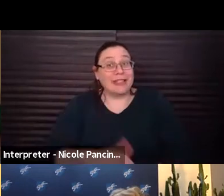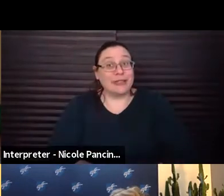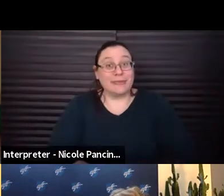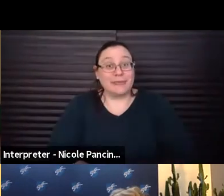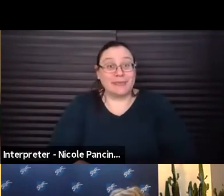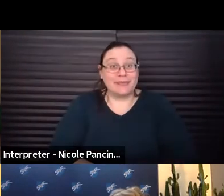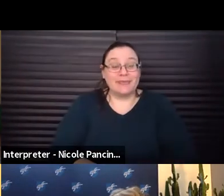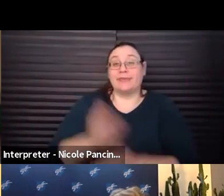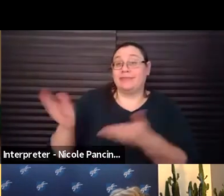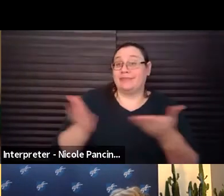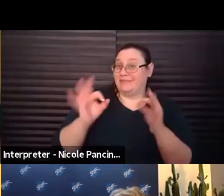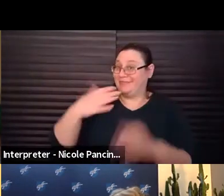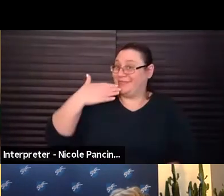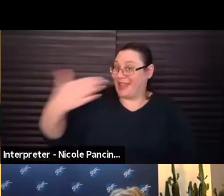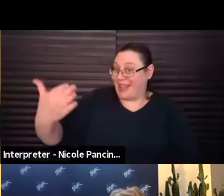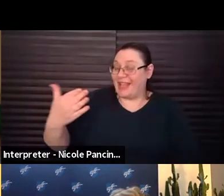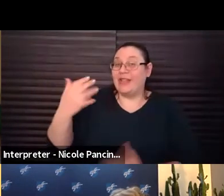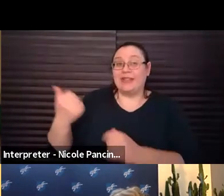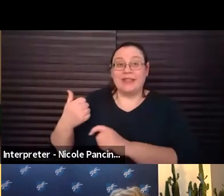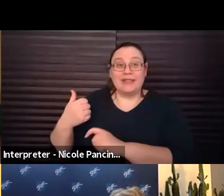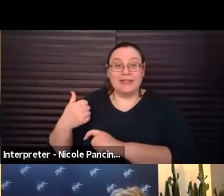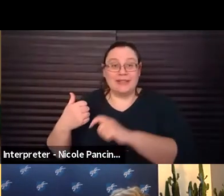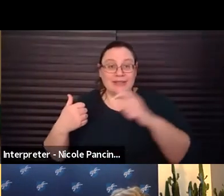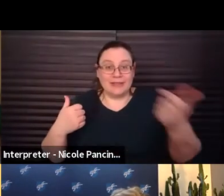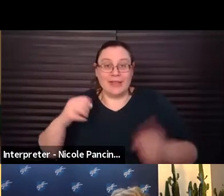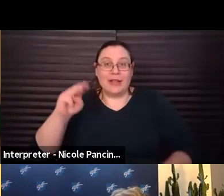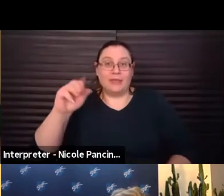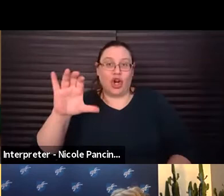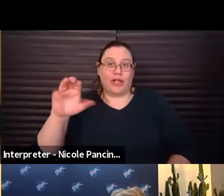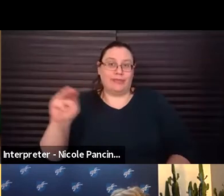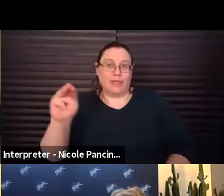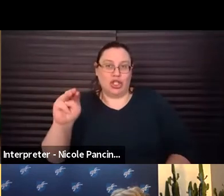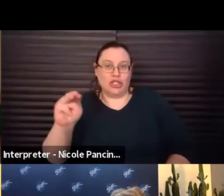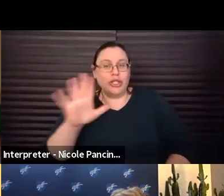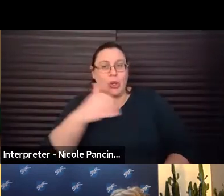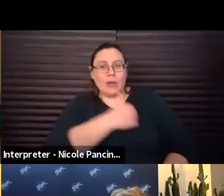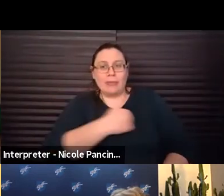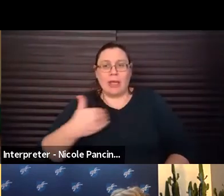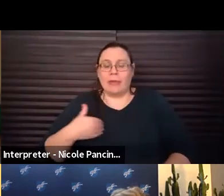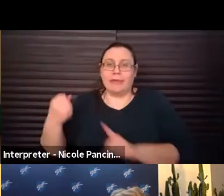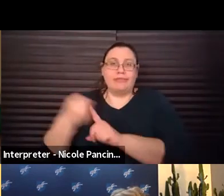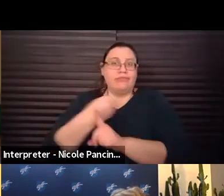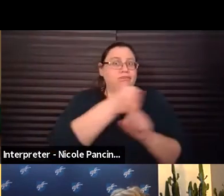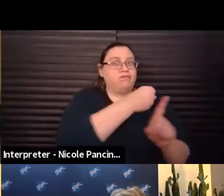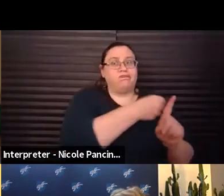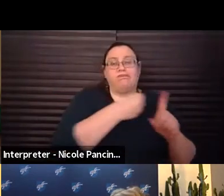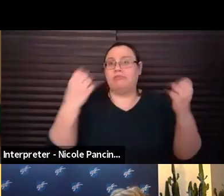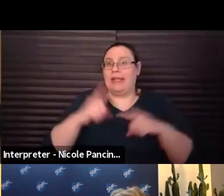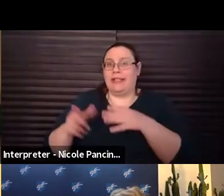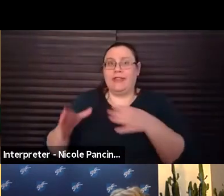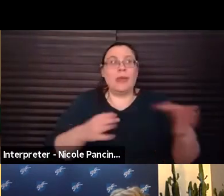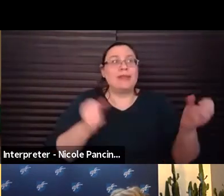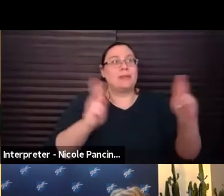you. Now, turning to you, Mark, your members are being crunched from many different angles. Many people will know